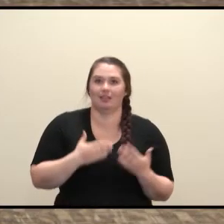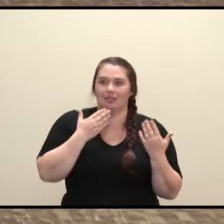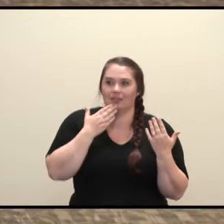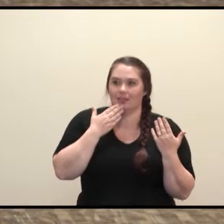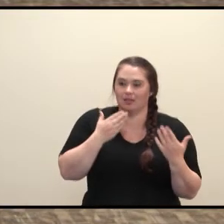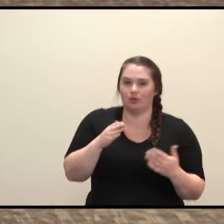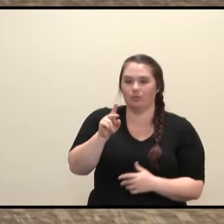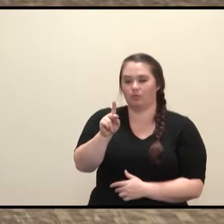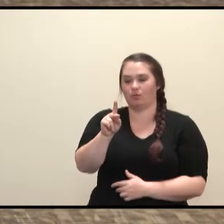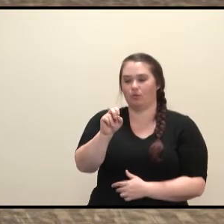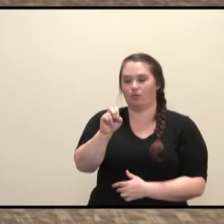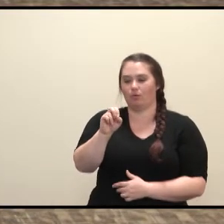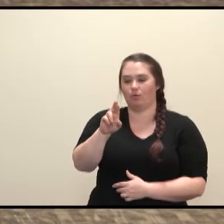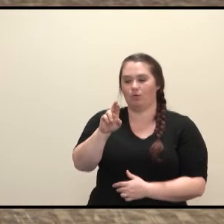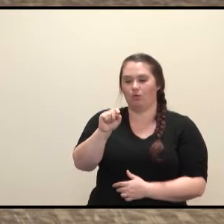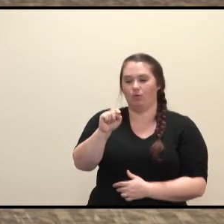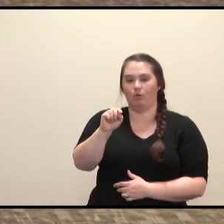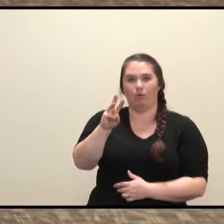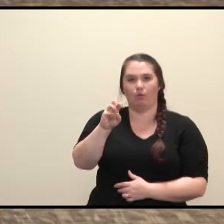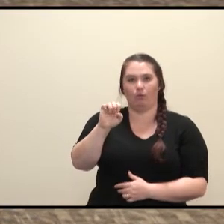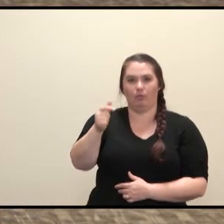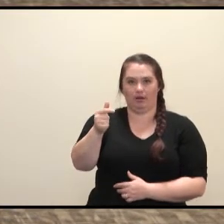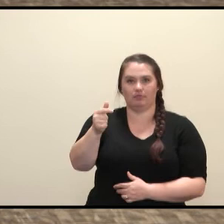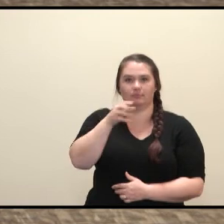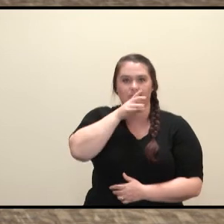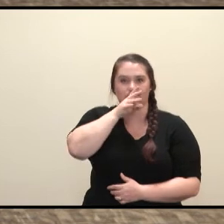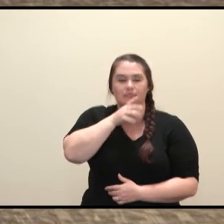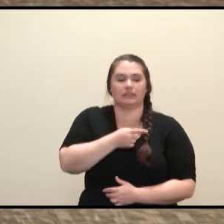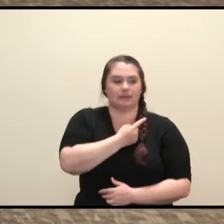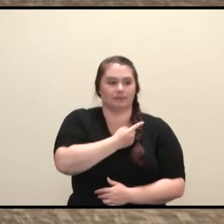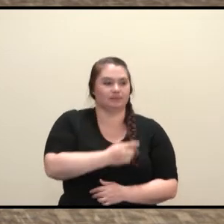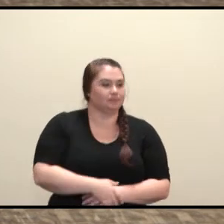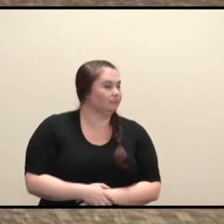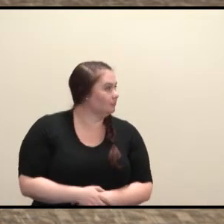for that. Mr. Ochoa, you had a question?